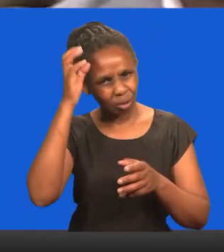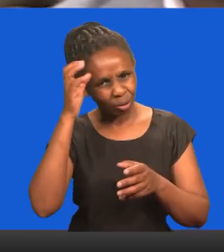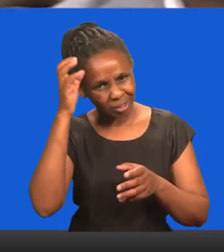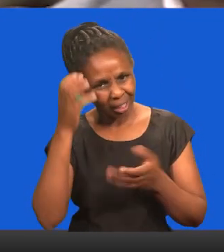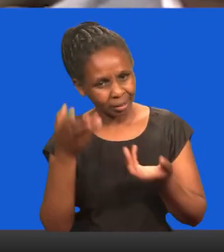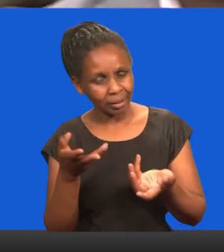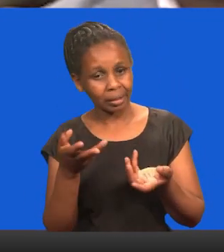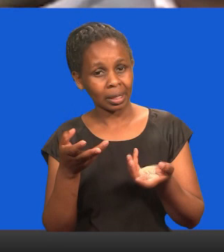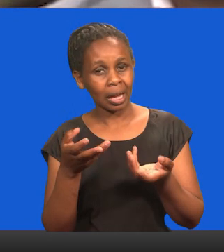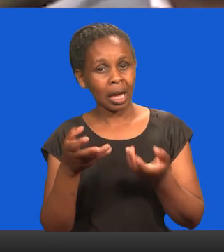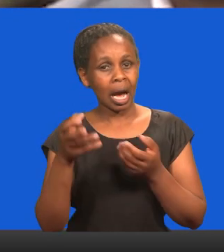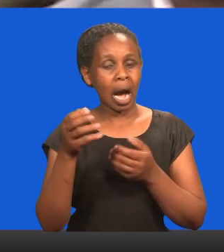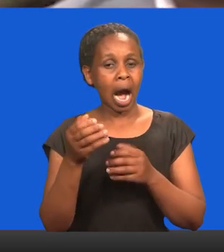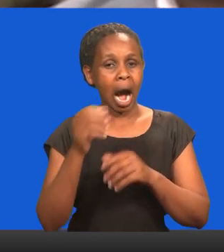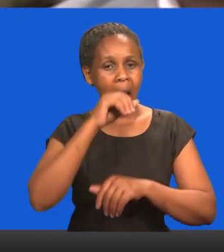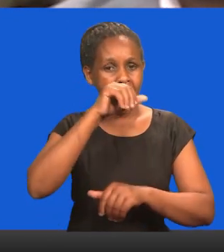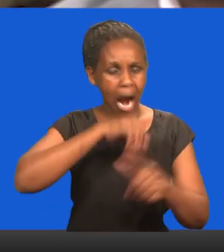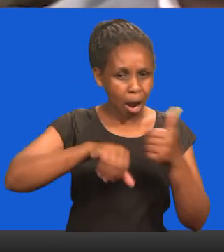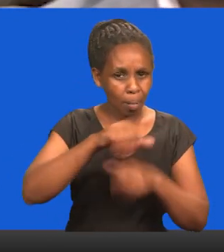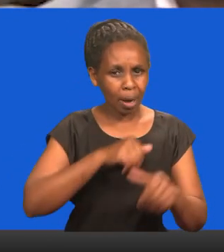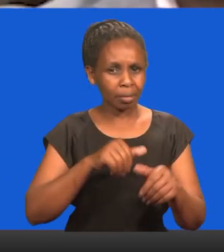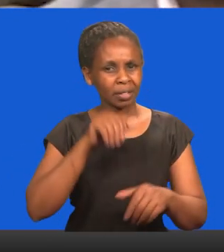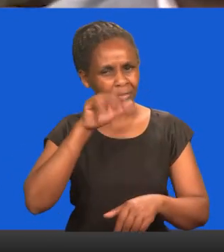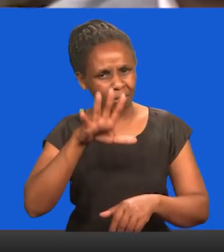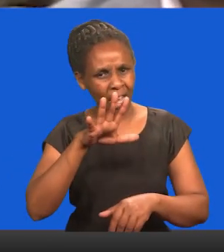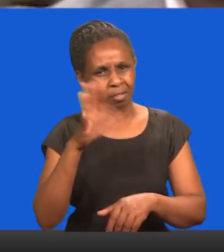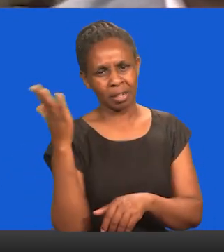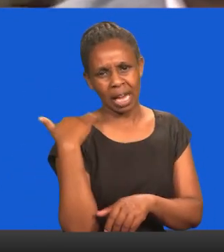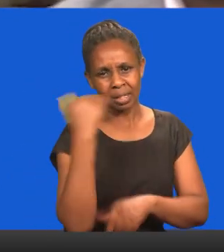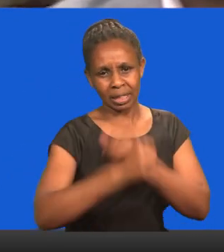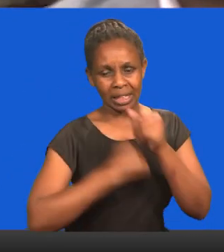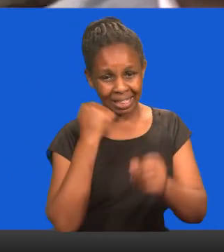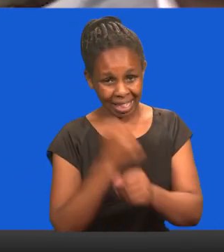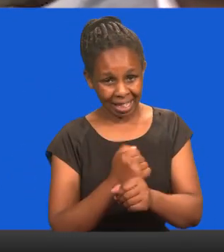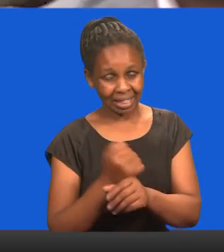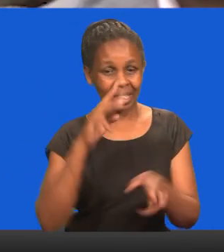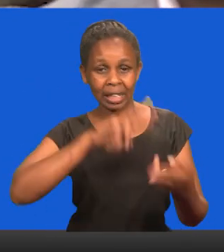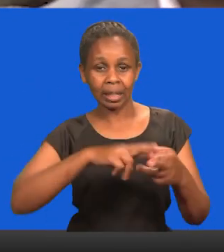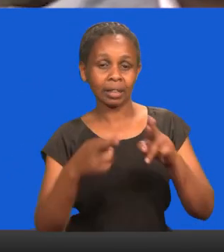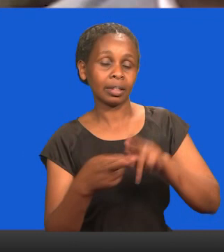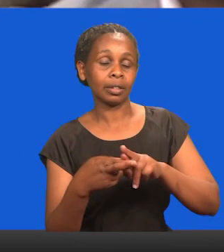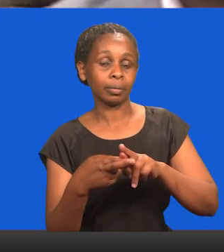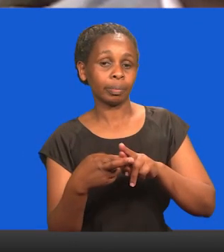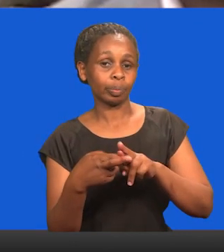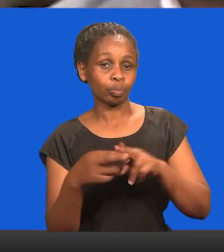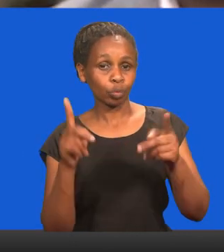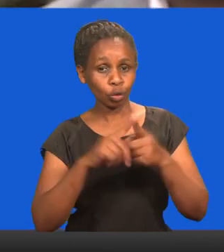issues and concerns over the last 5 or so years relating to